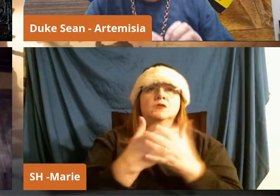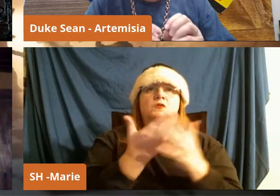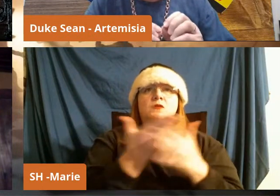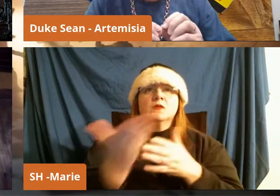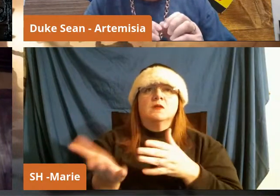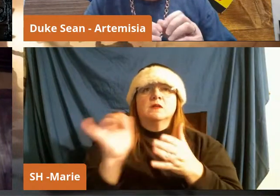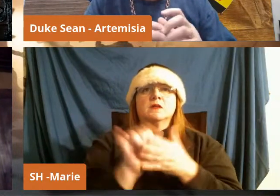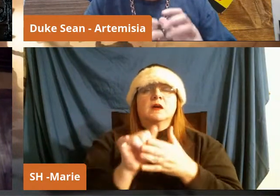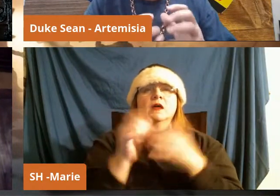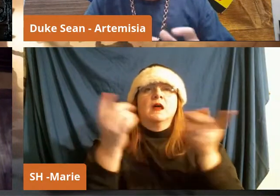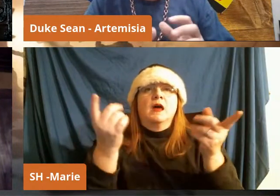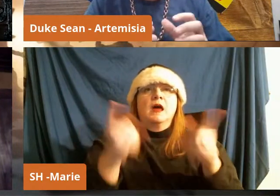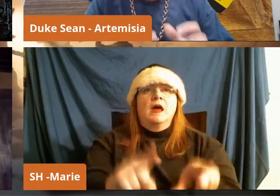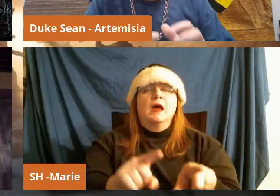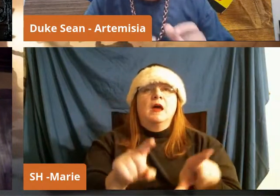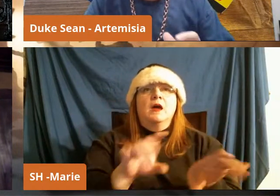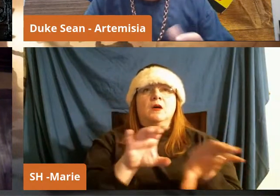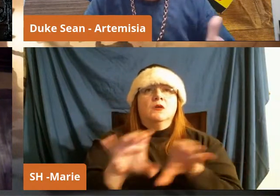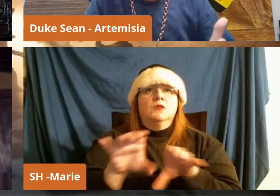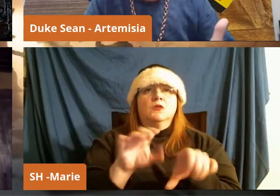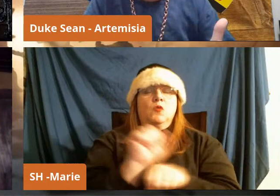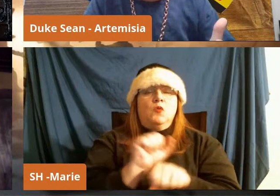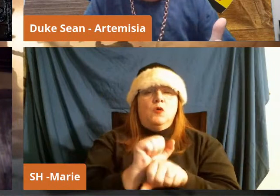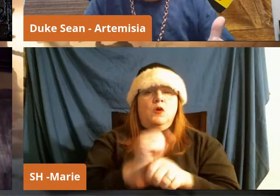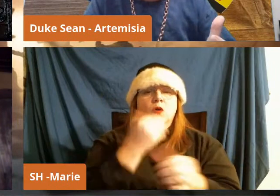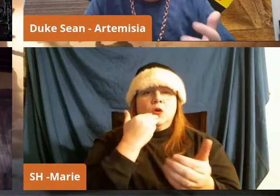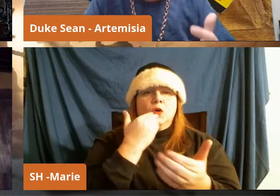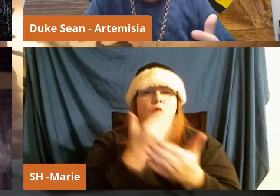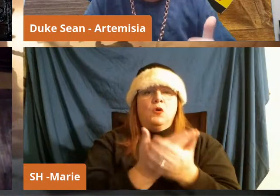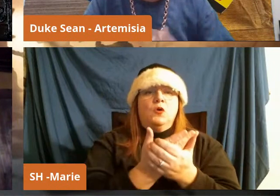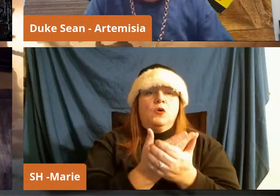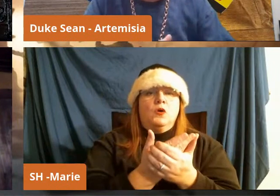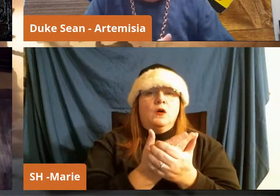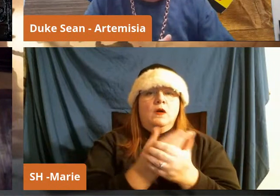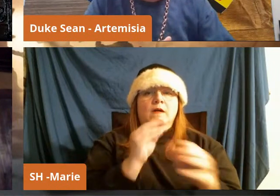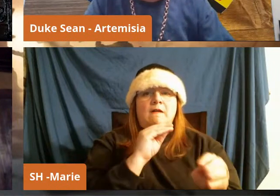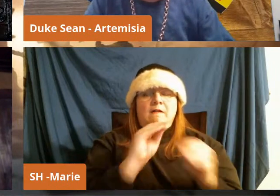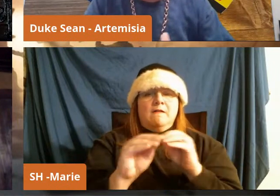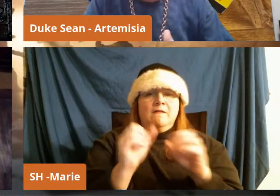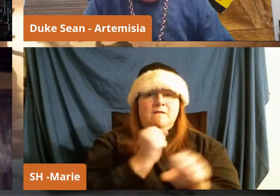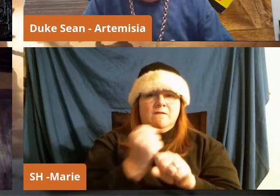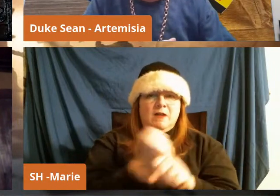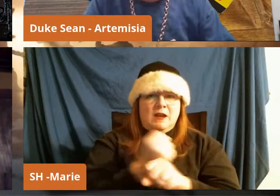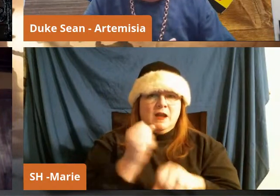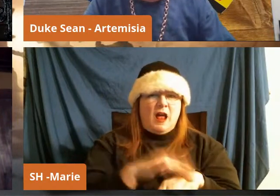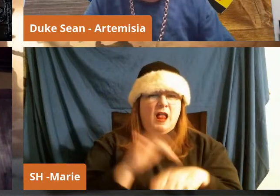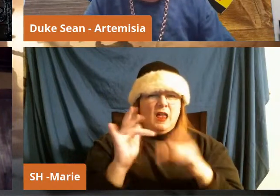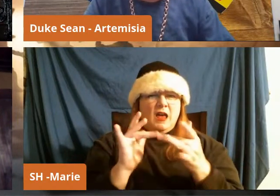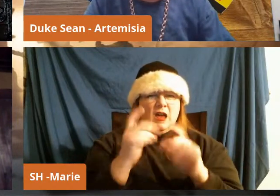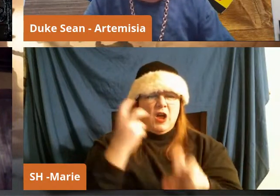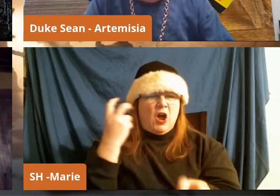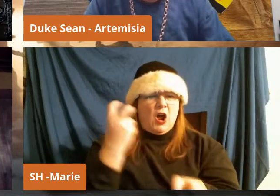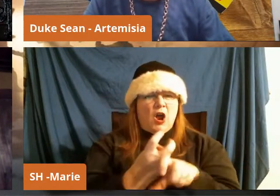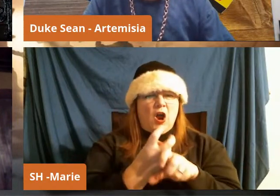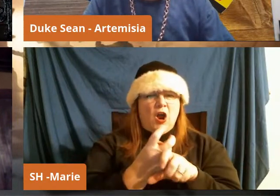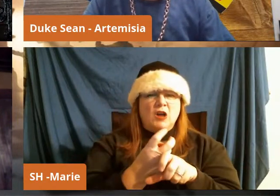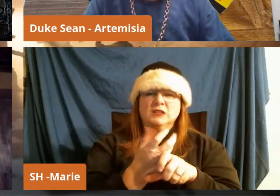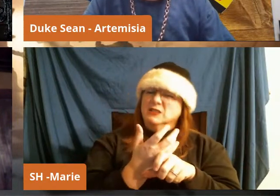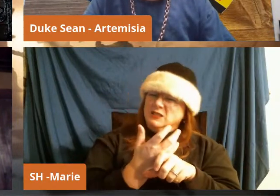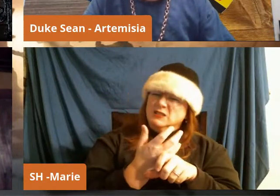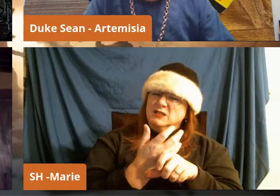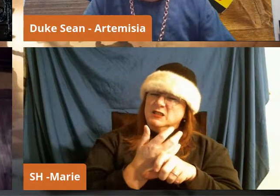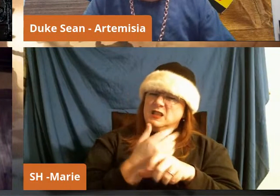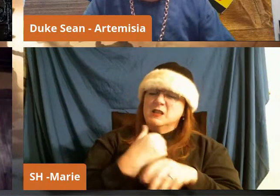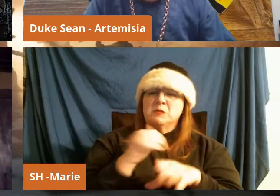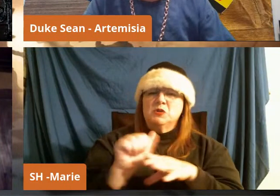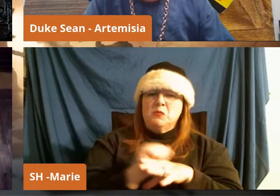happening that do work well, because fighting online is kind of tough. I know Laetzel's been doing